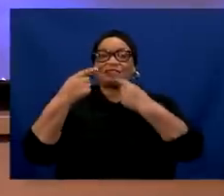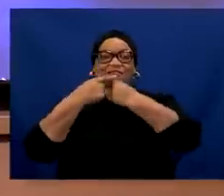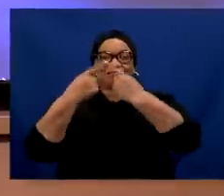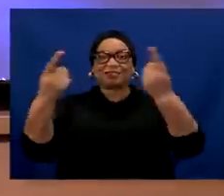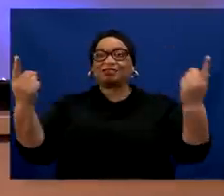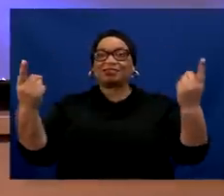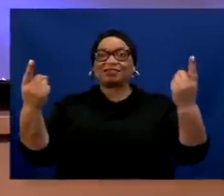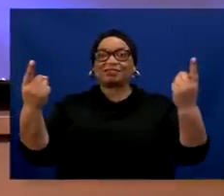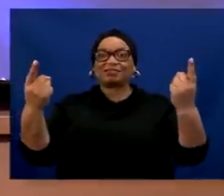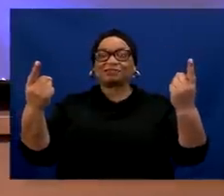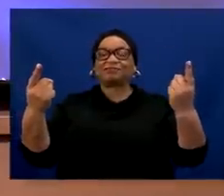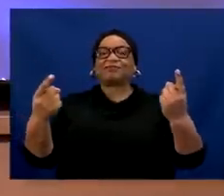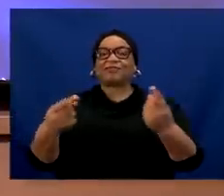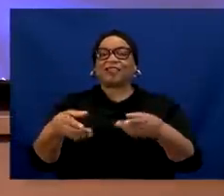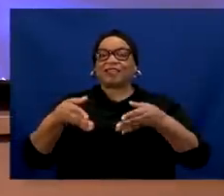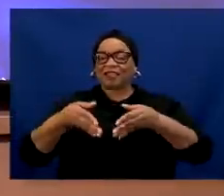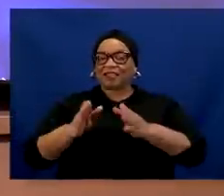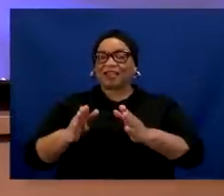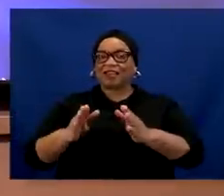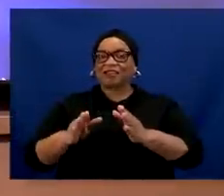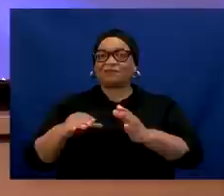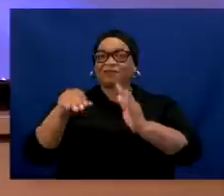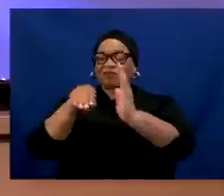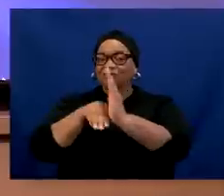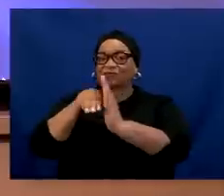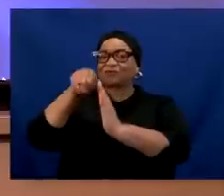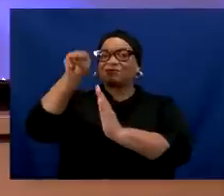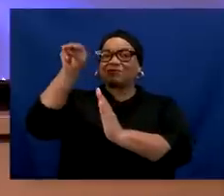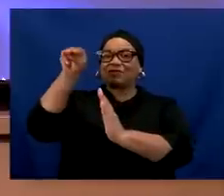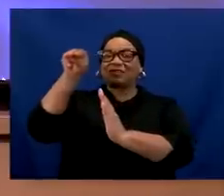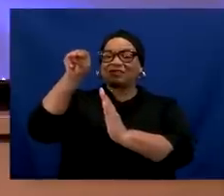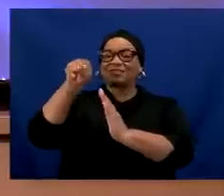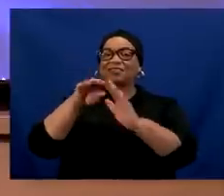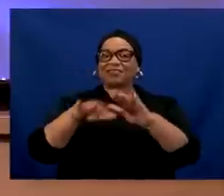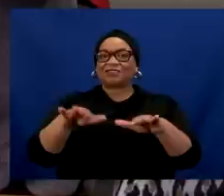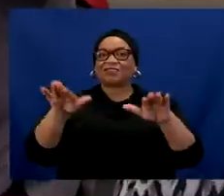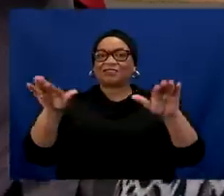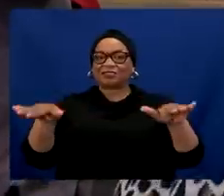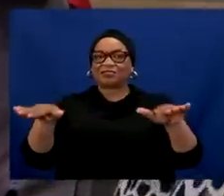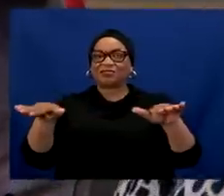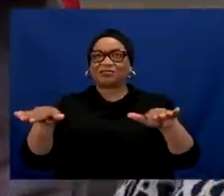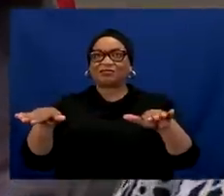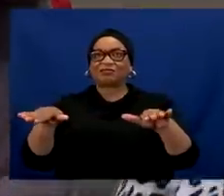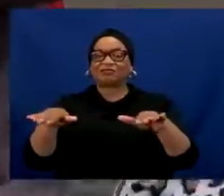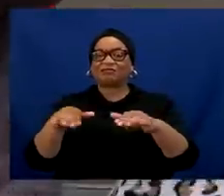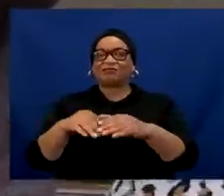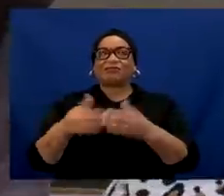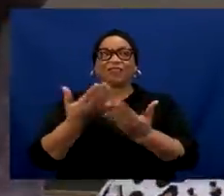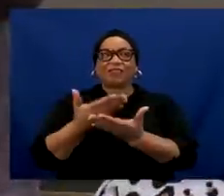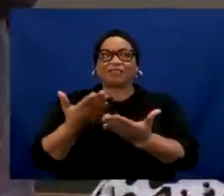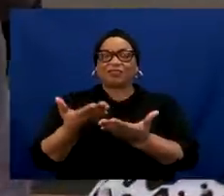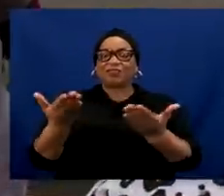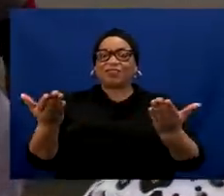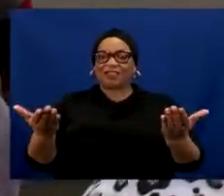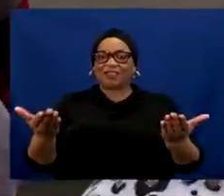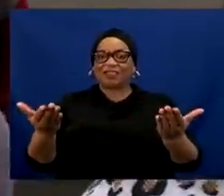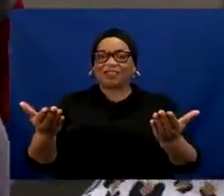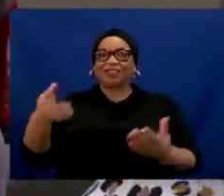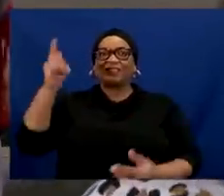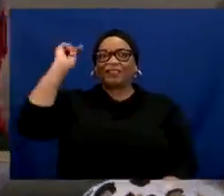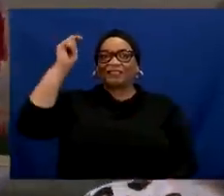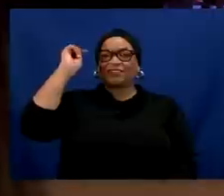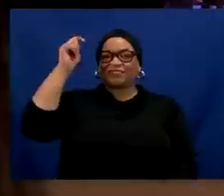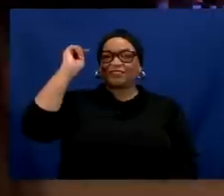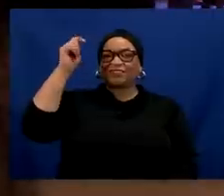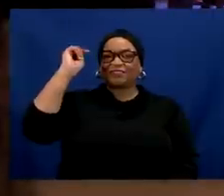he allowed me to raise these children and they're doing pretty well in the world. Is there anybody in here who can